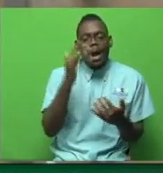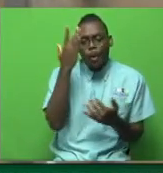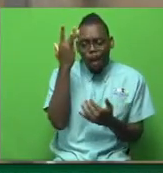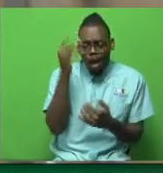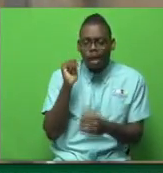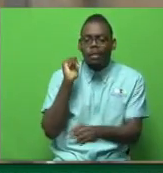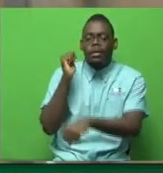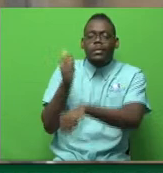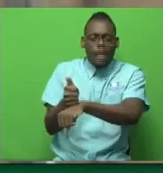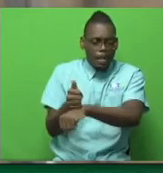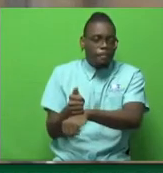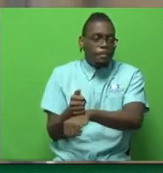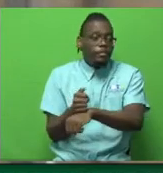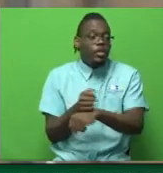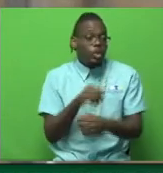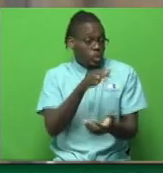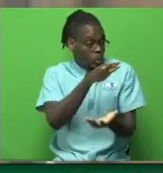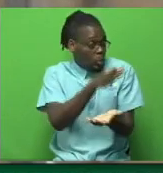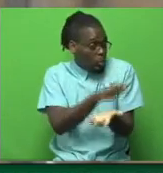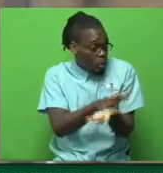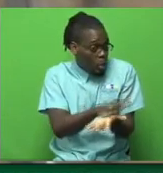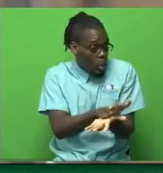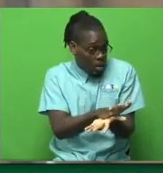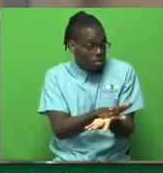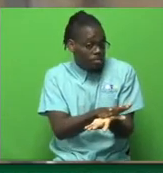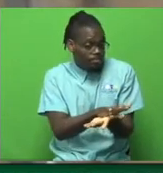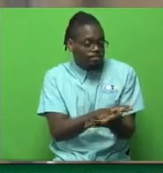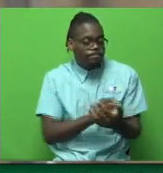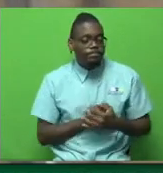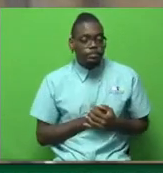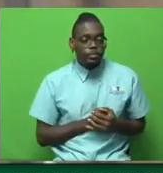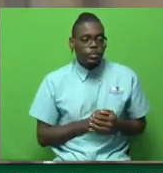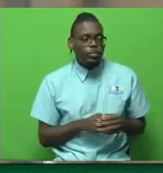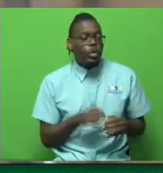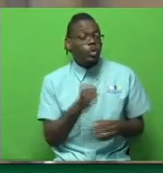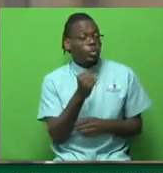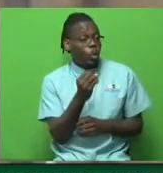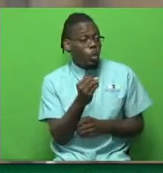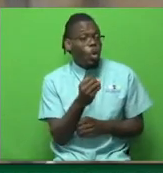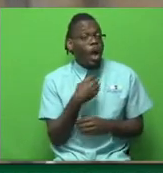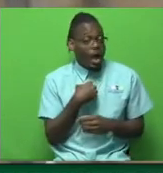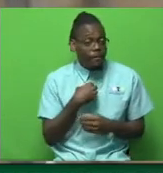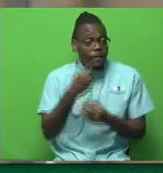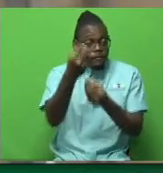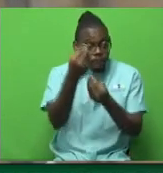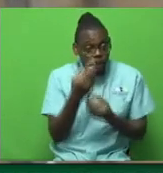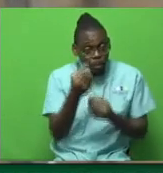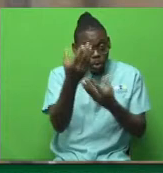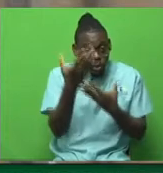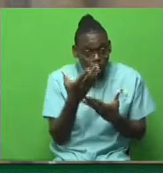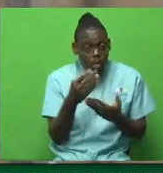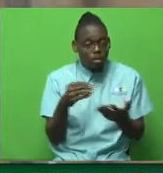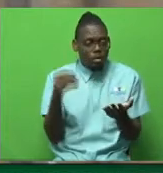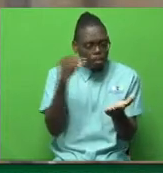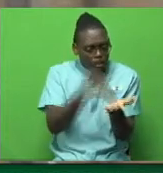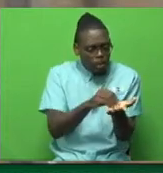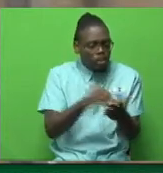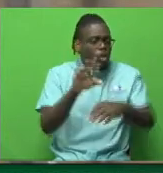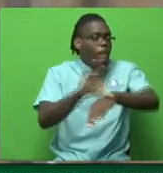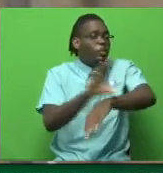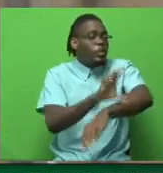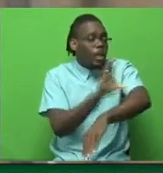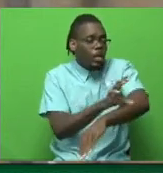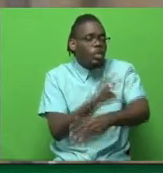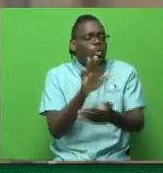the school student management system so the information being input on the SMS is being used for the school learning management system